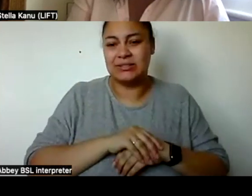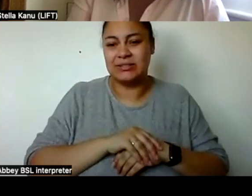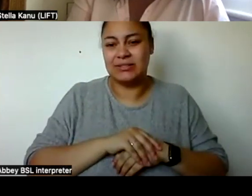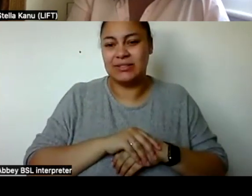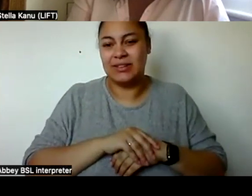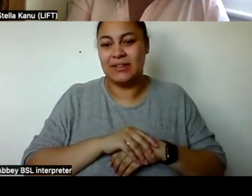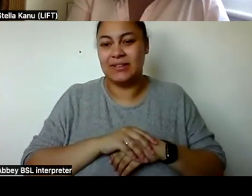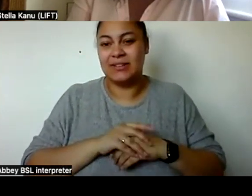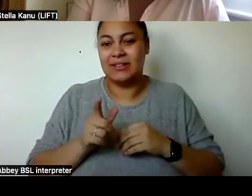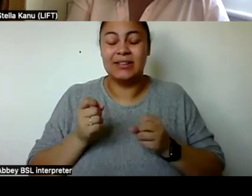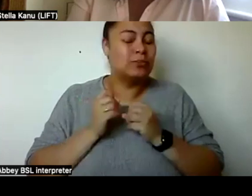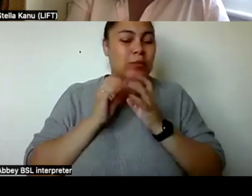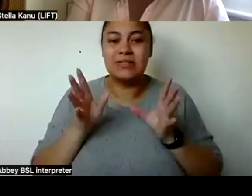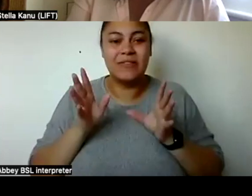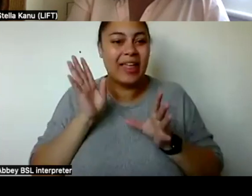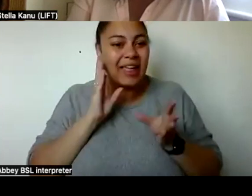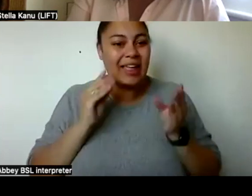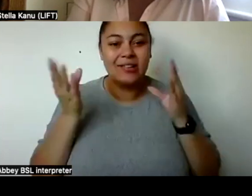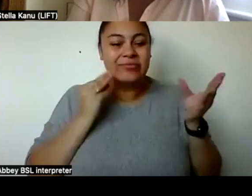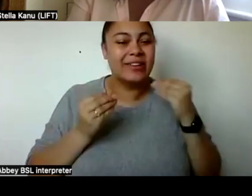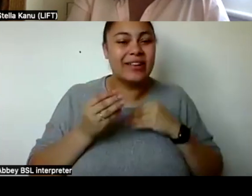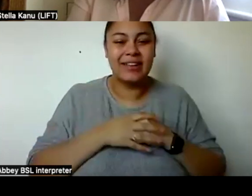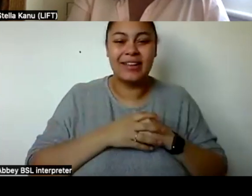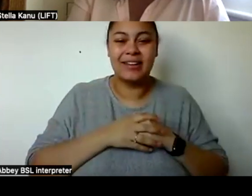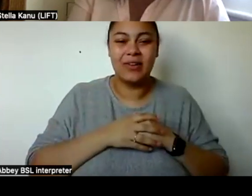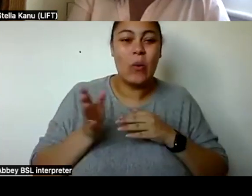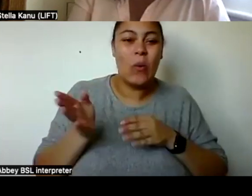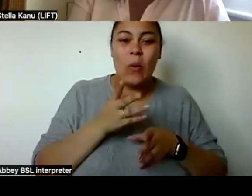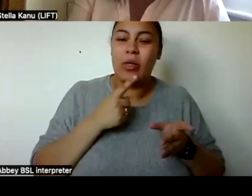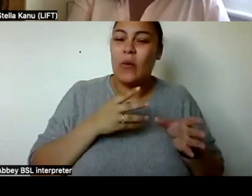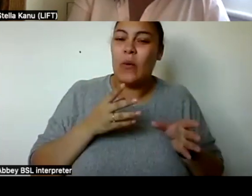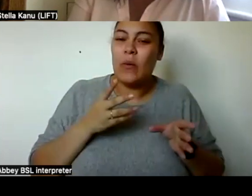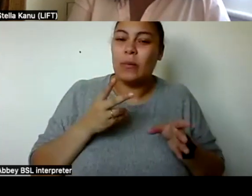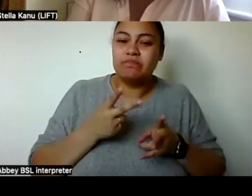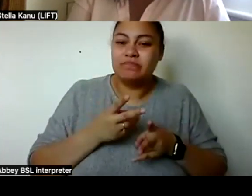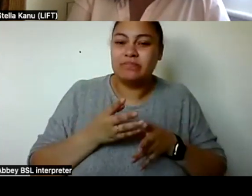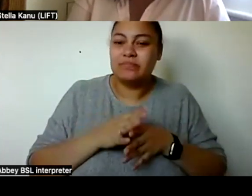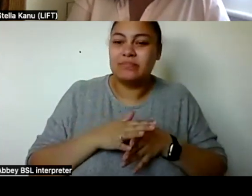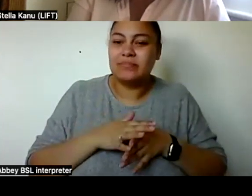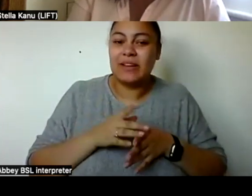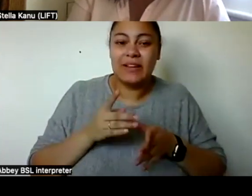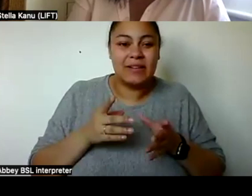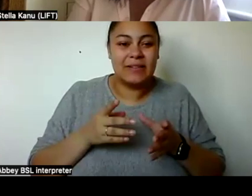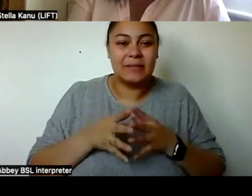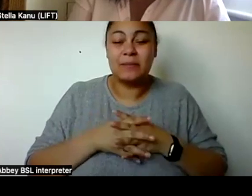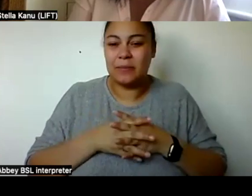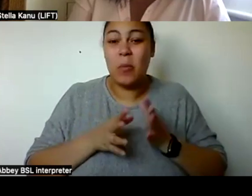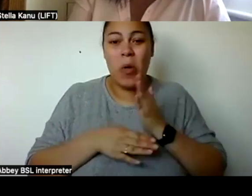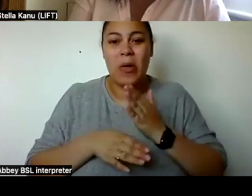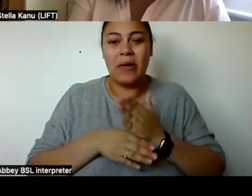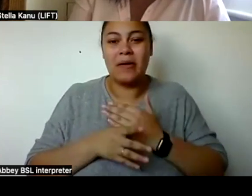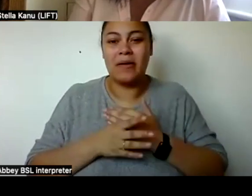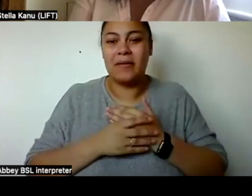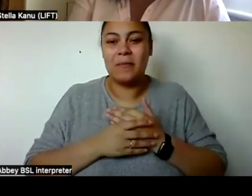and it's wonderful. And we're called People Make It Work. And so we're really interested in